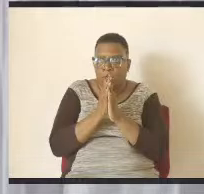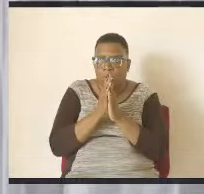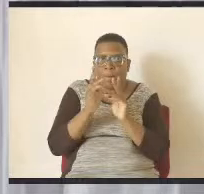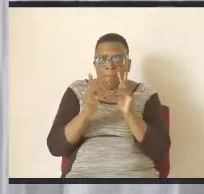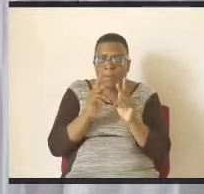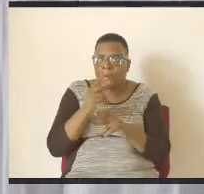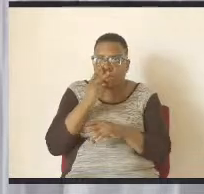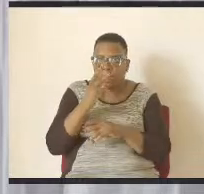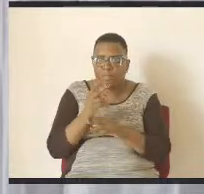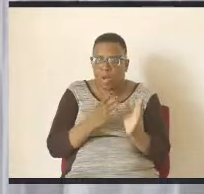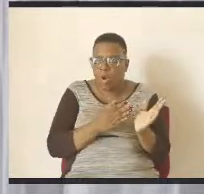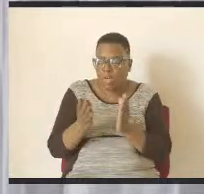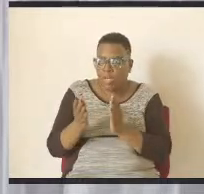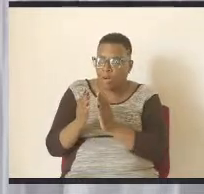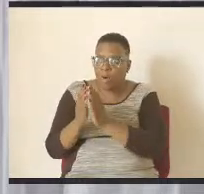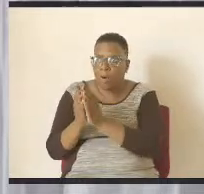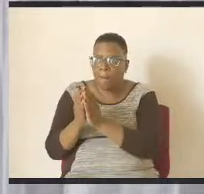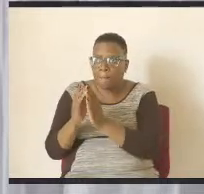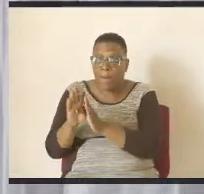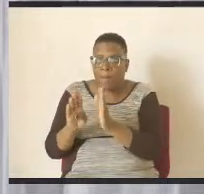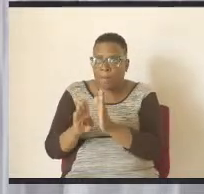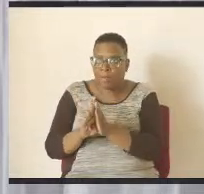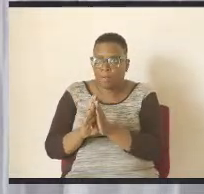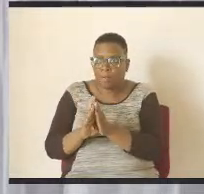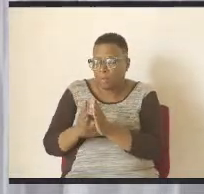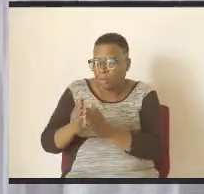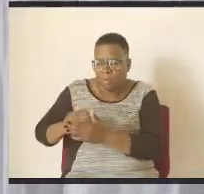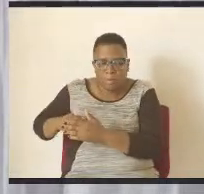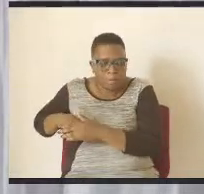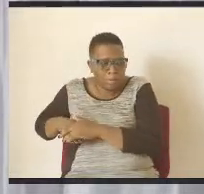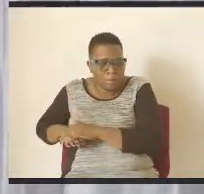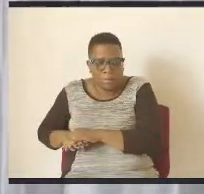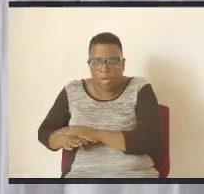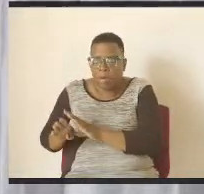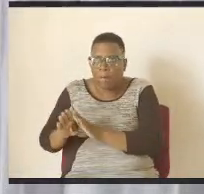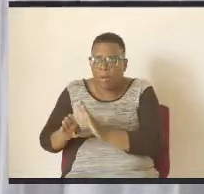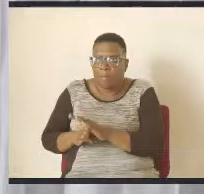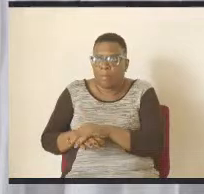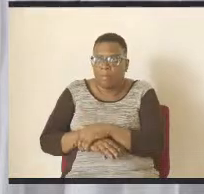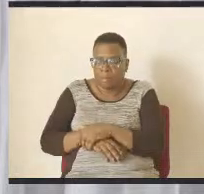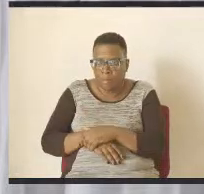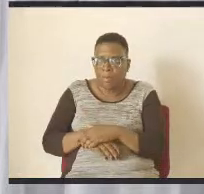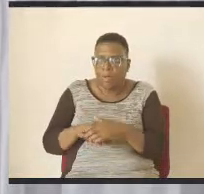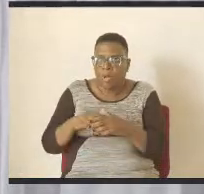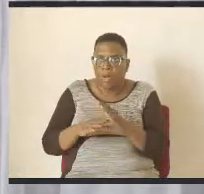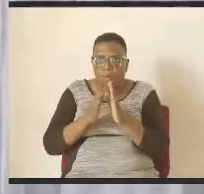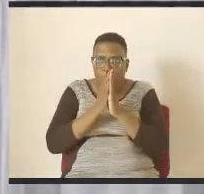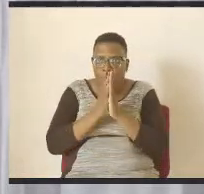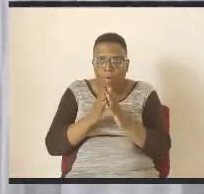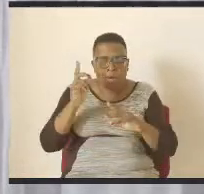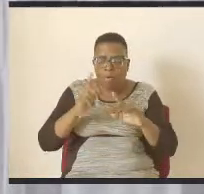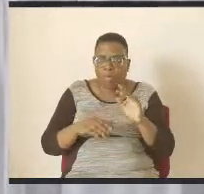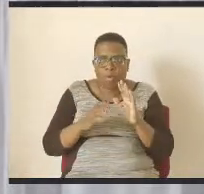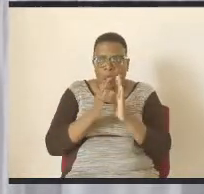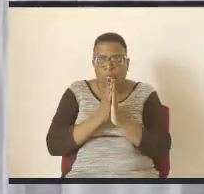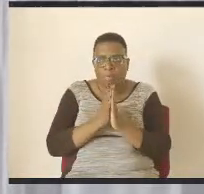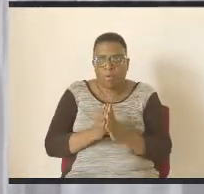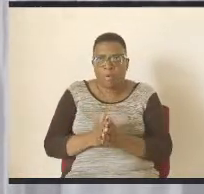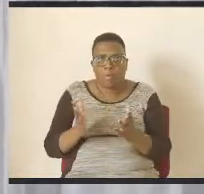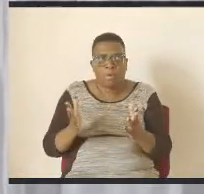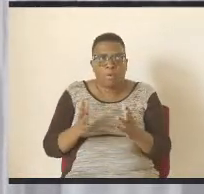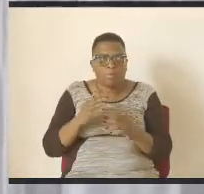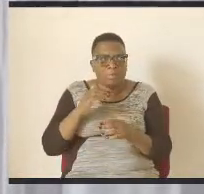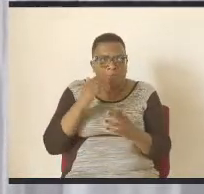point to the fact that we're religious and we have a relationship with Jesus. Following him from a distance. We're